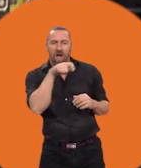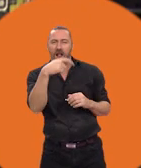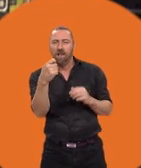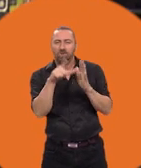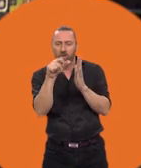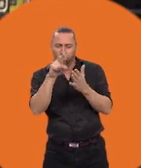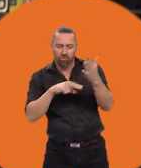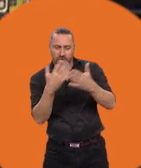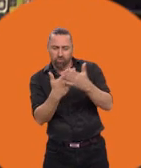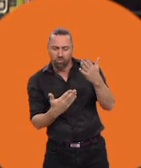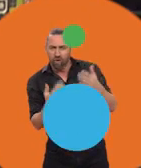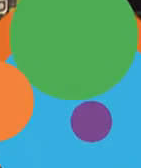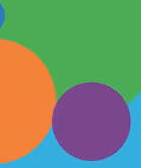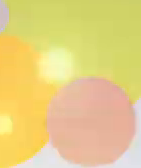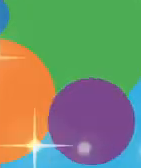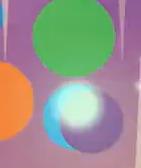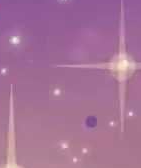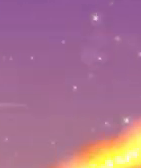action words when you're reading stories.